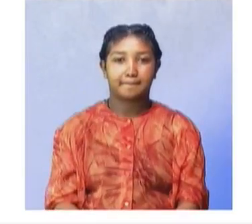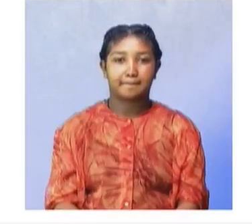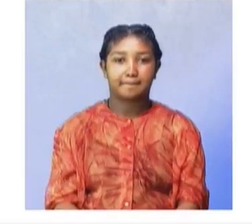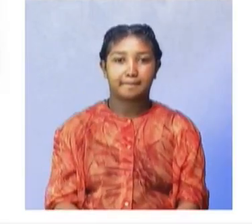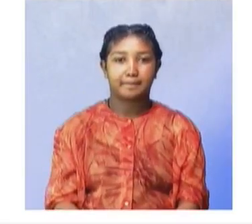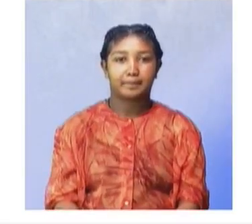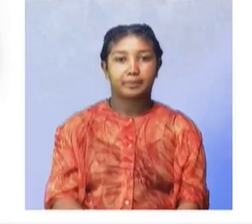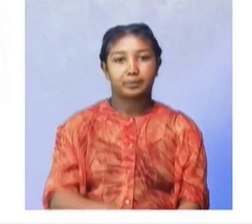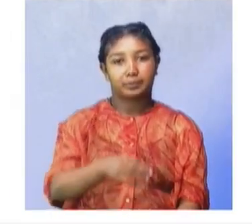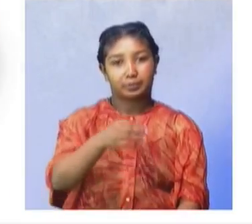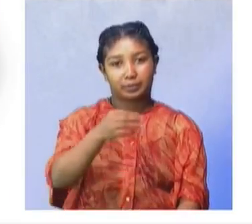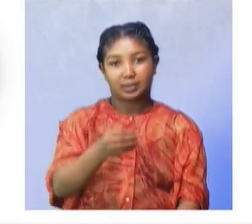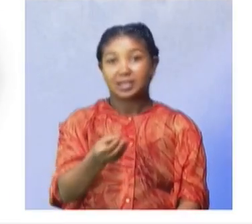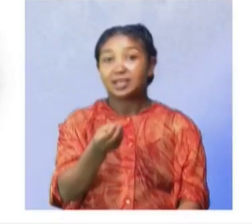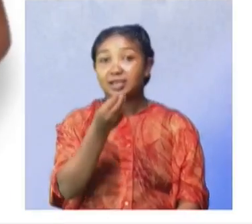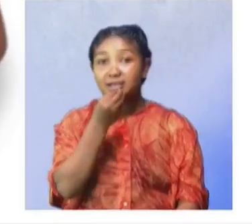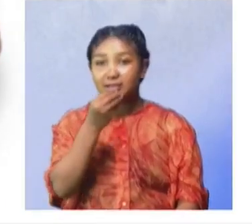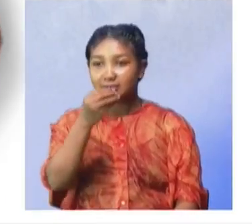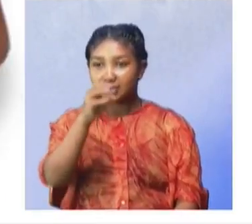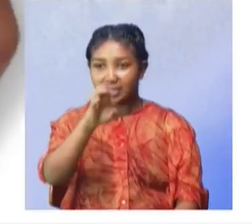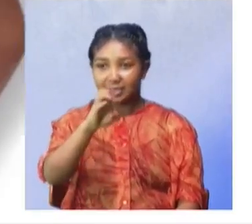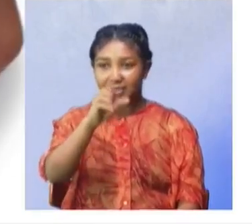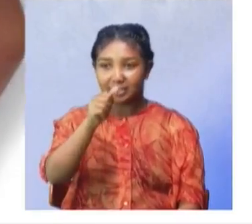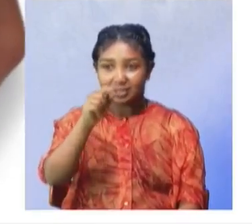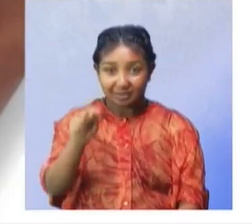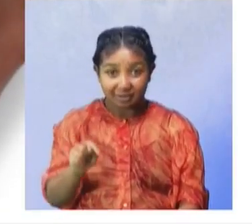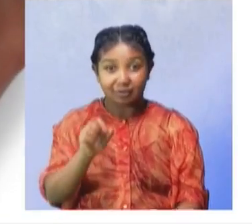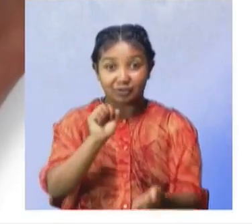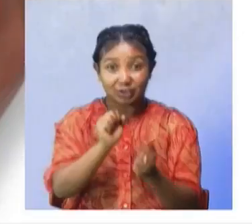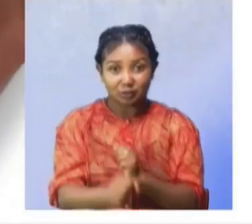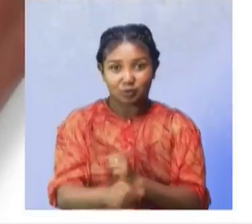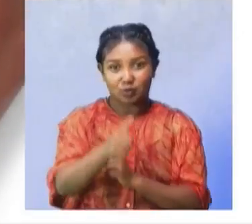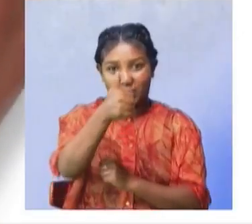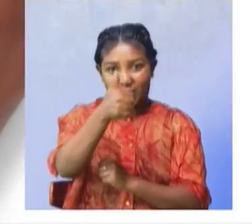ate. Here is a verb, lunch.